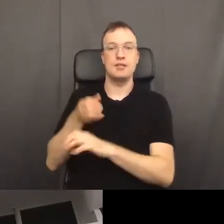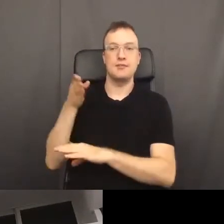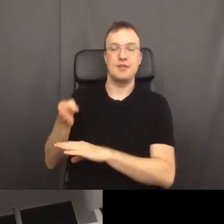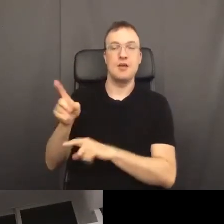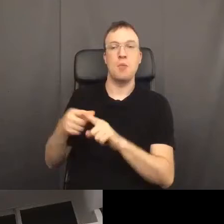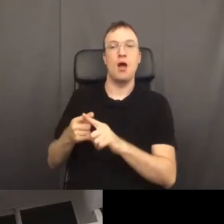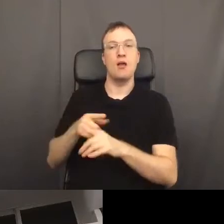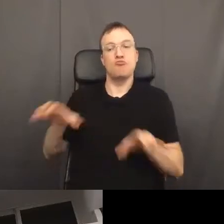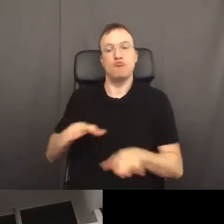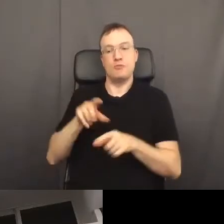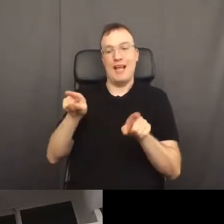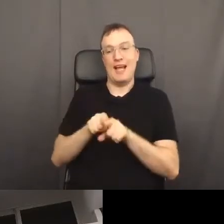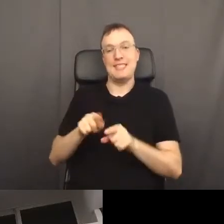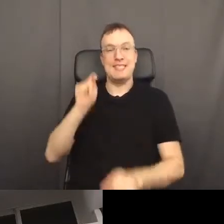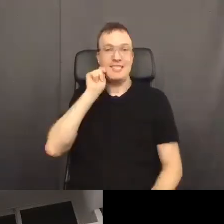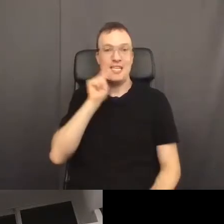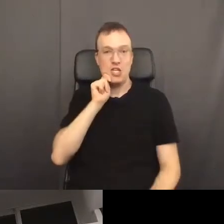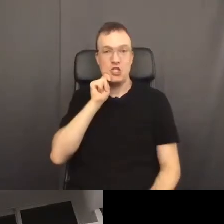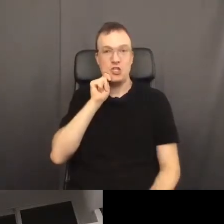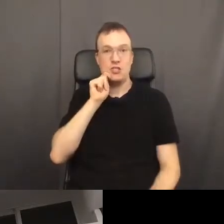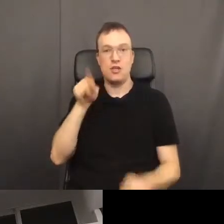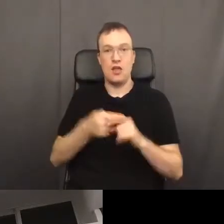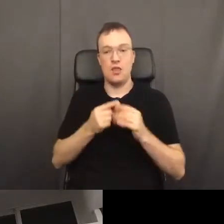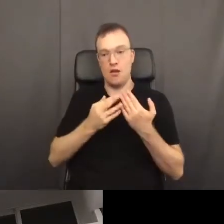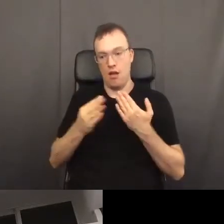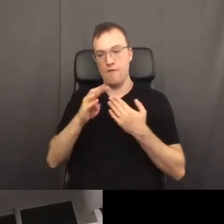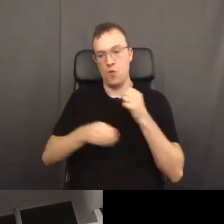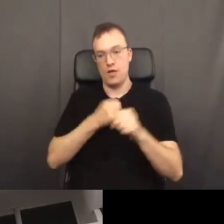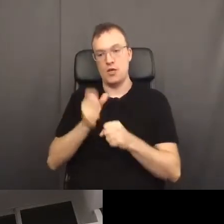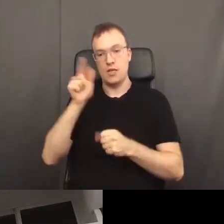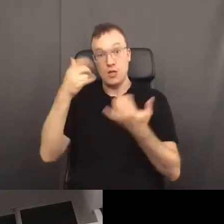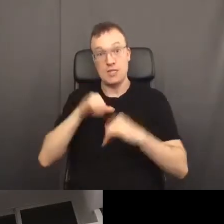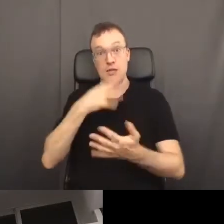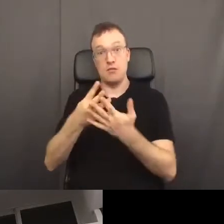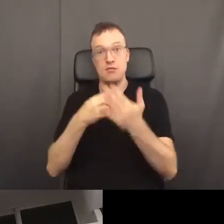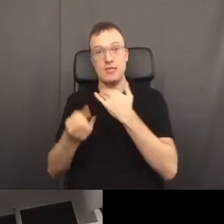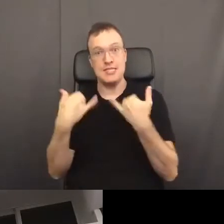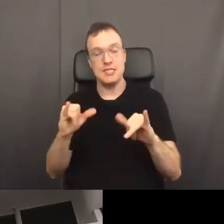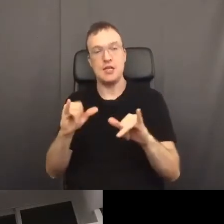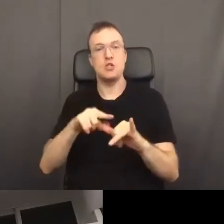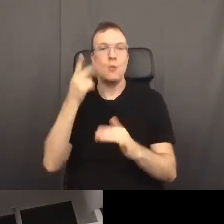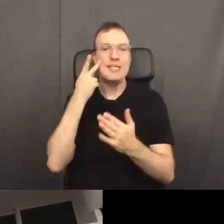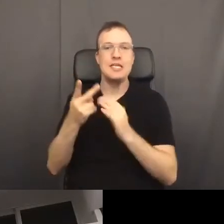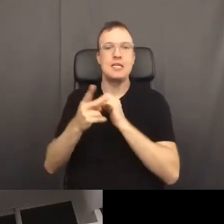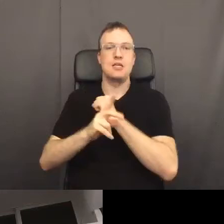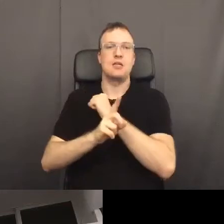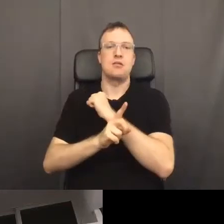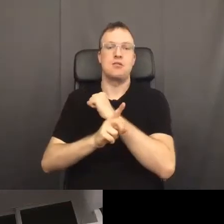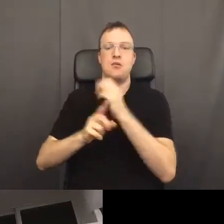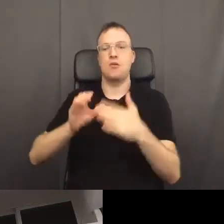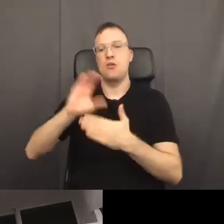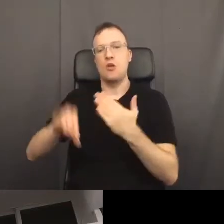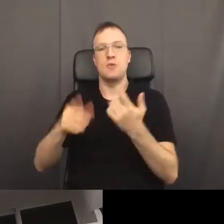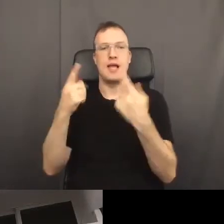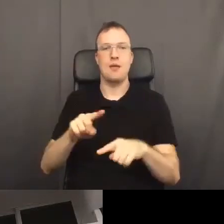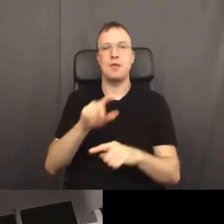were teenagers. And I think it's appalling. And we see the consequences of it in Iwao and his mental